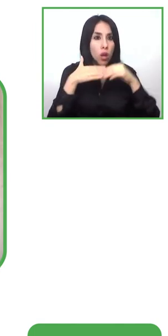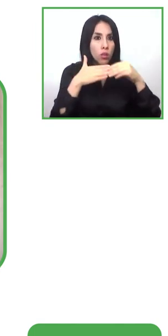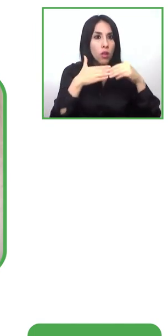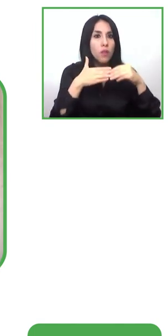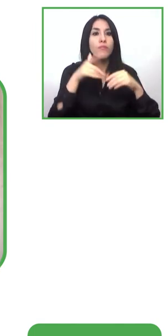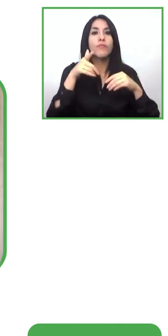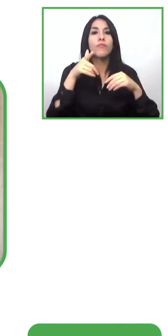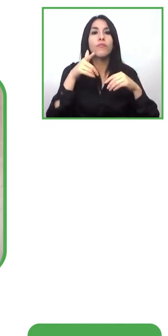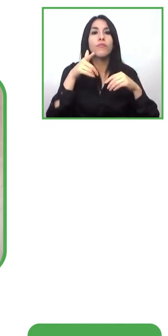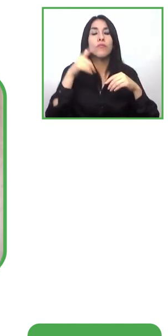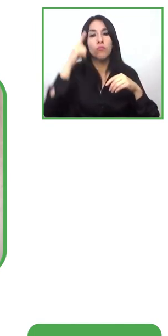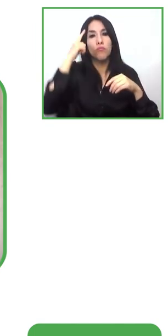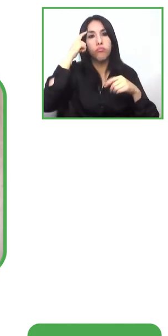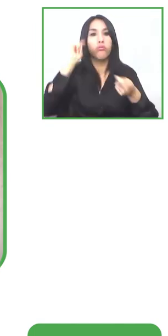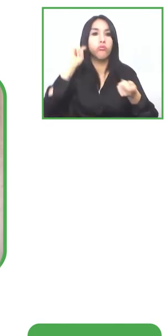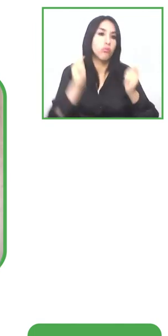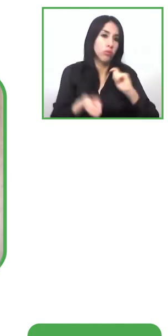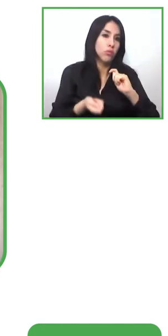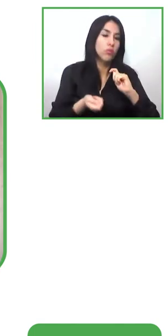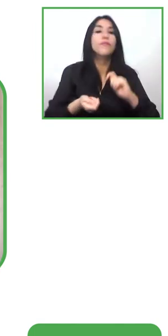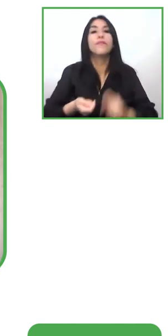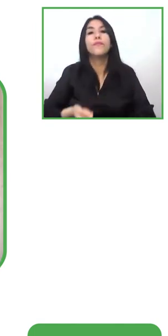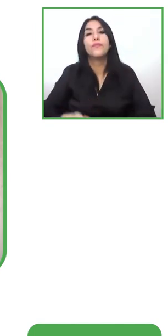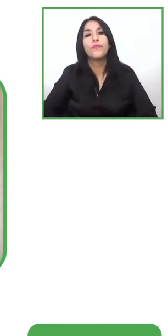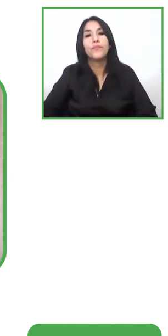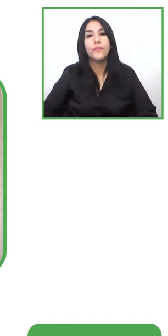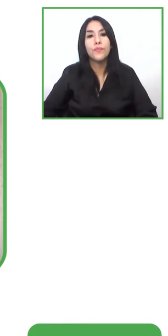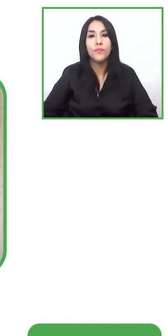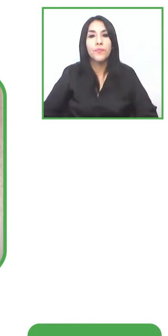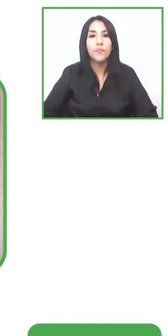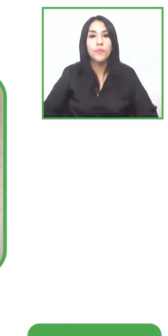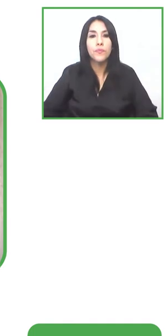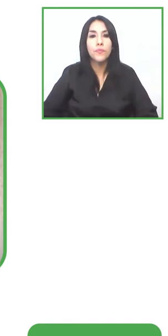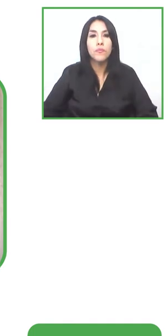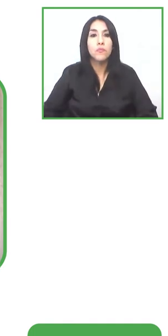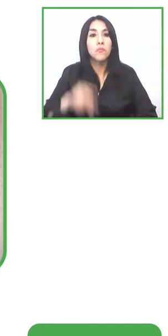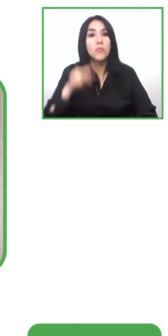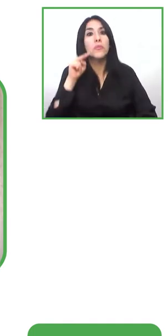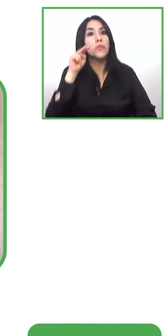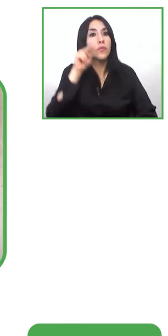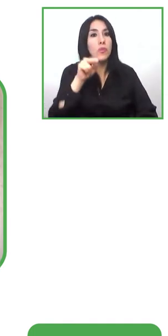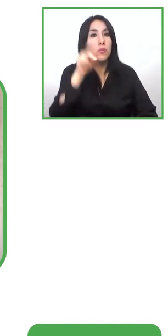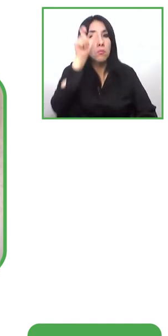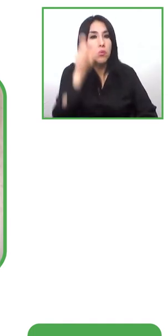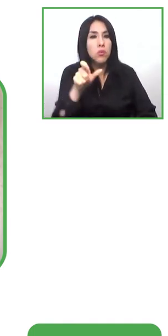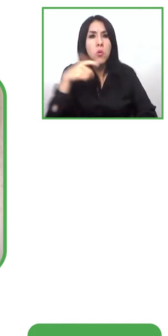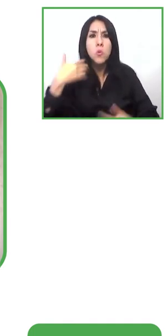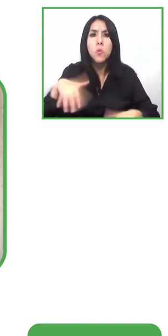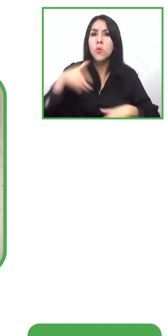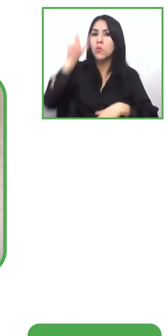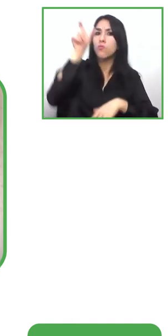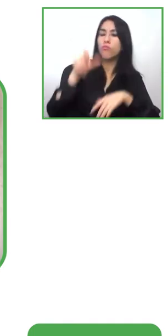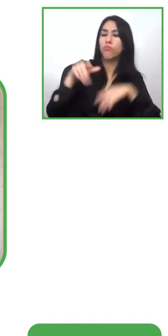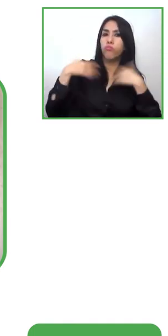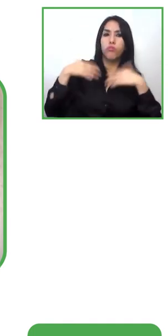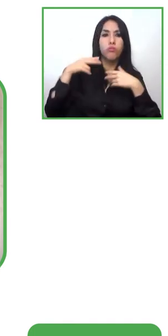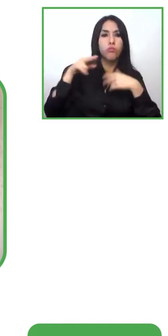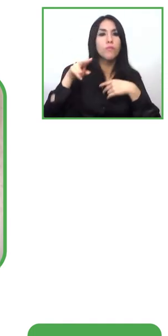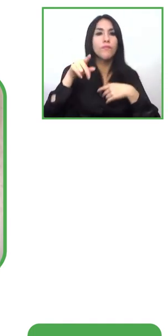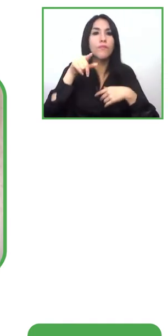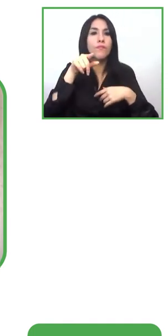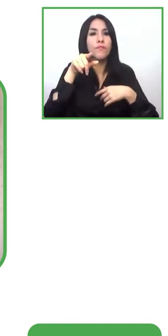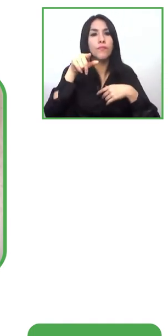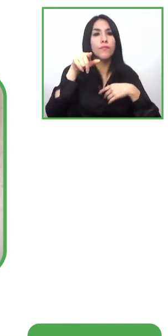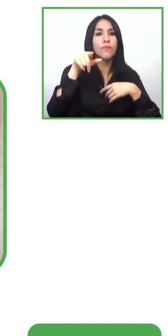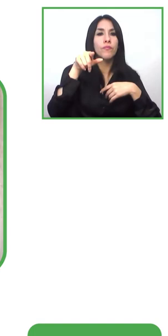as society continues to see deaf women in leadership in various positions and various roles, they'll continue to have their